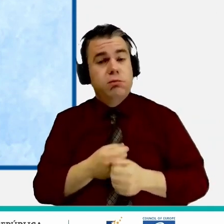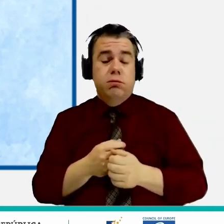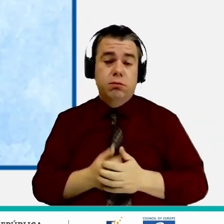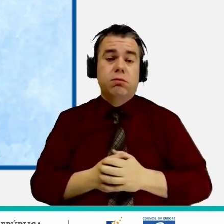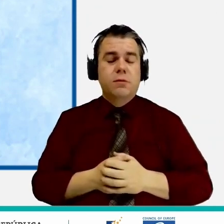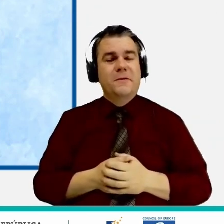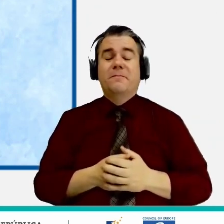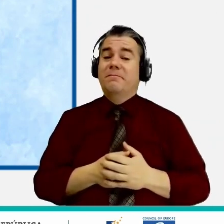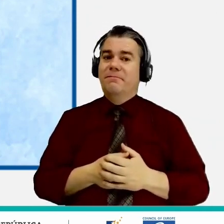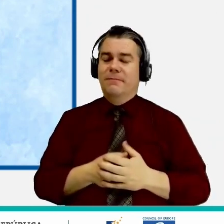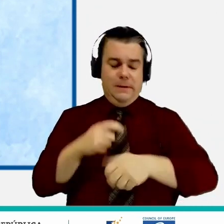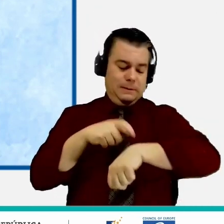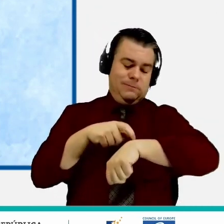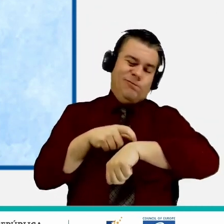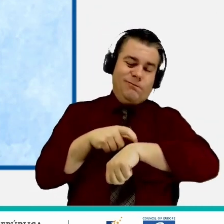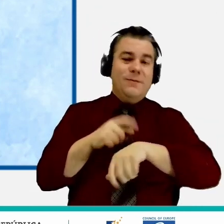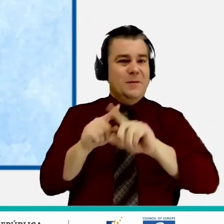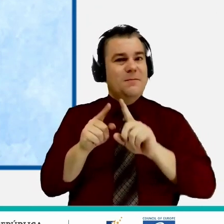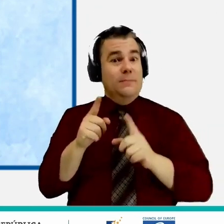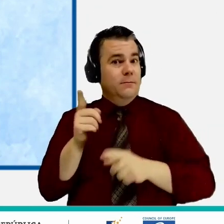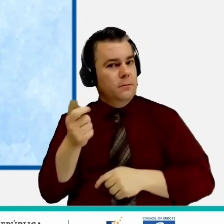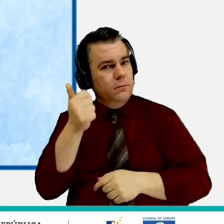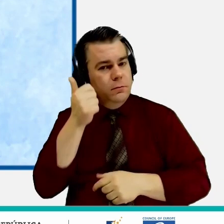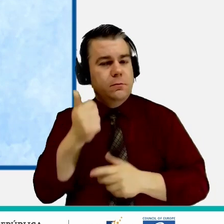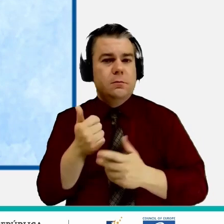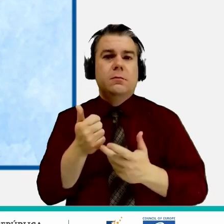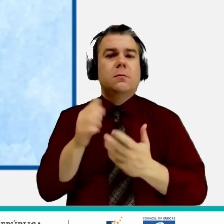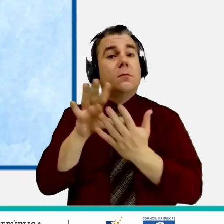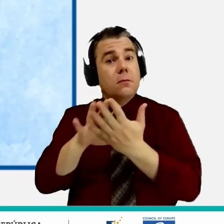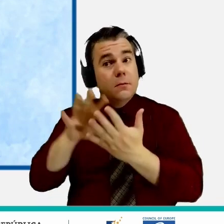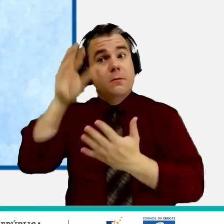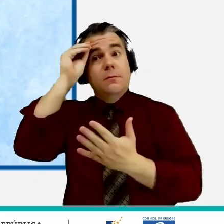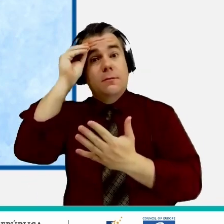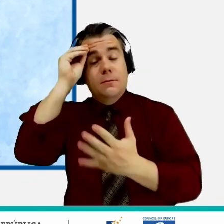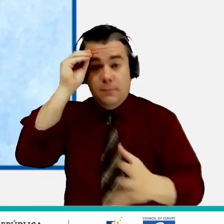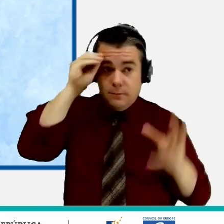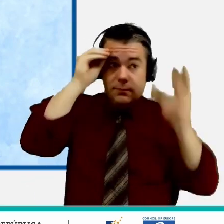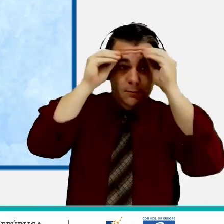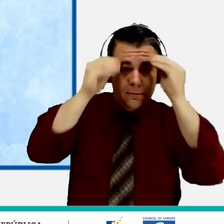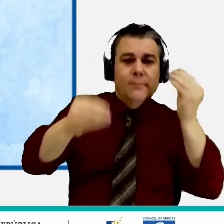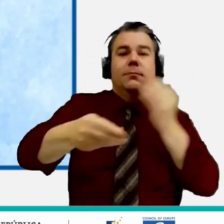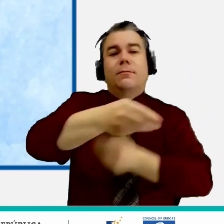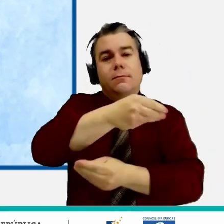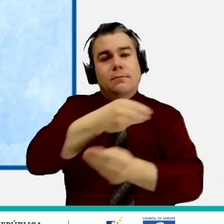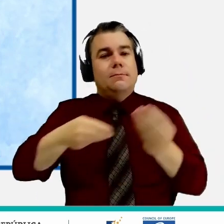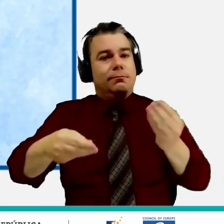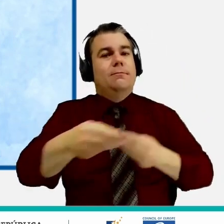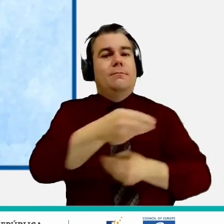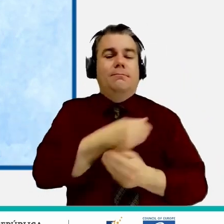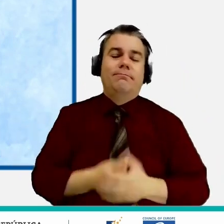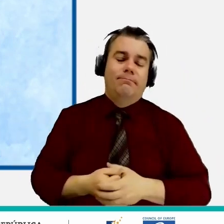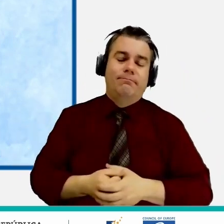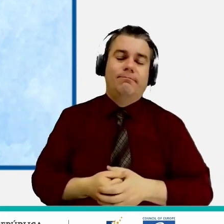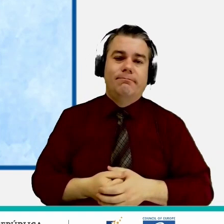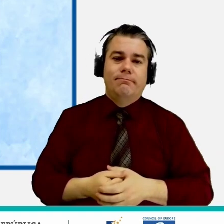So we want to share know-how, we want to share lessons. Then, of course, the investment case.